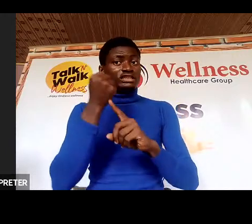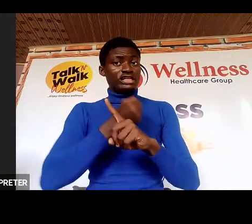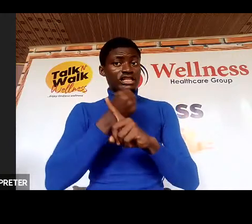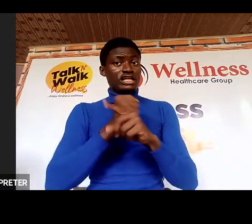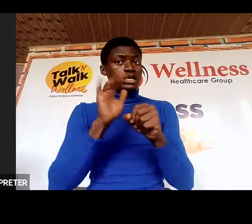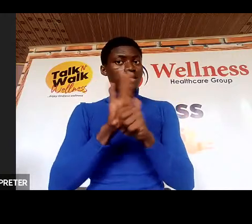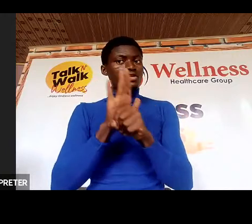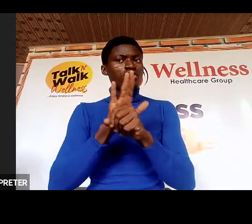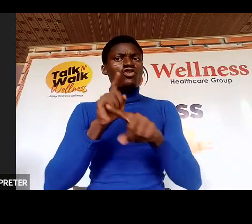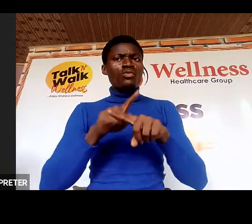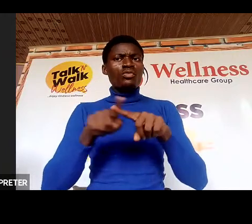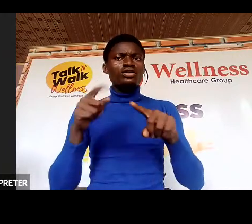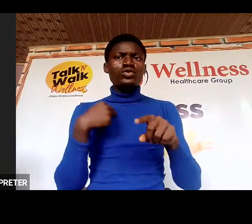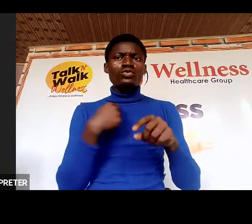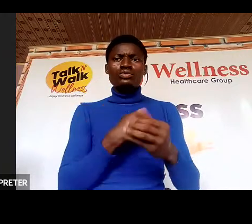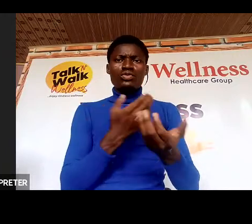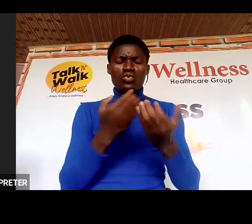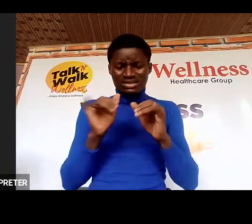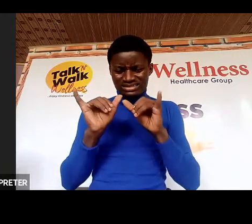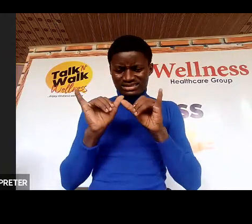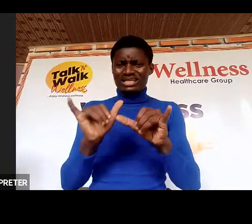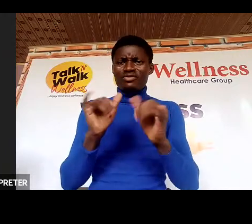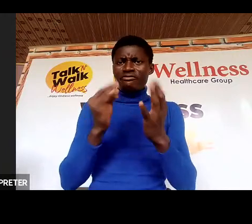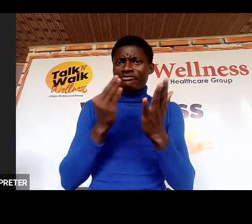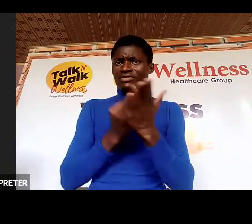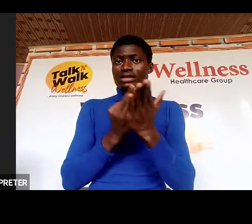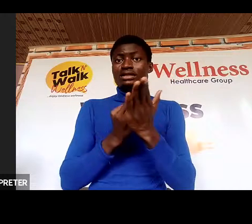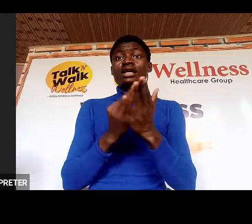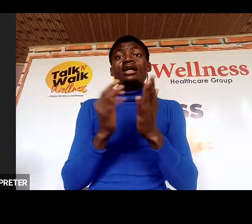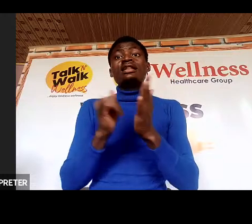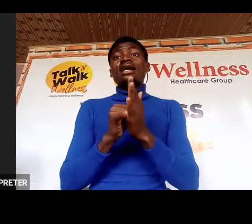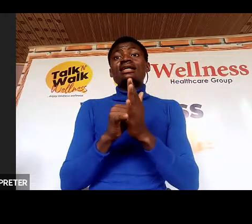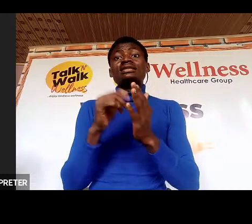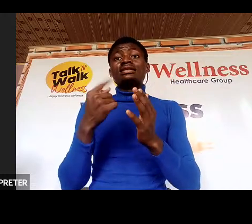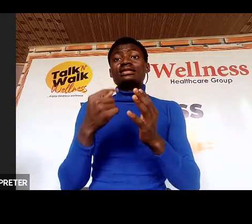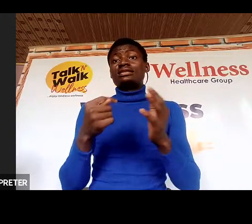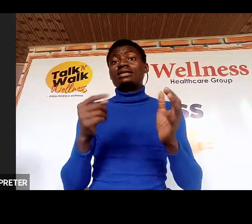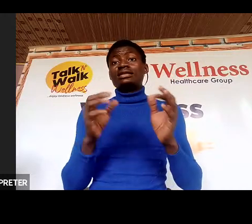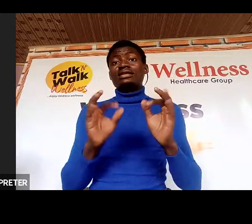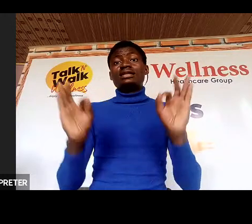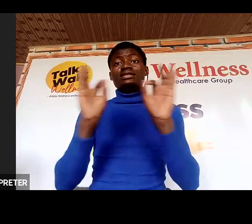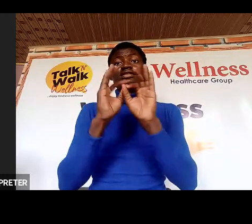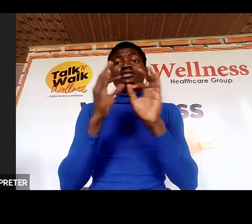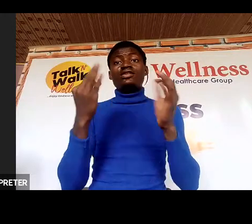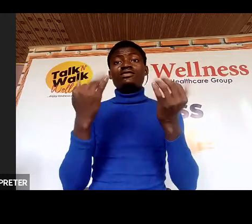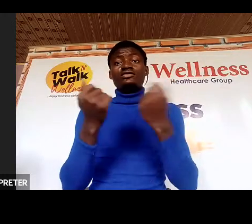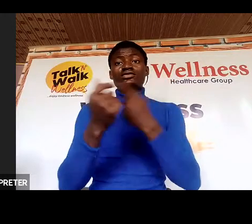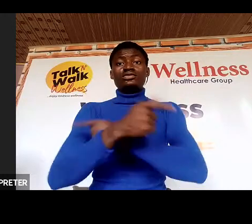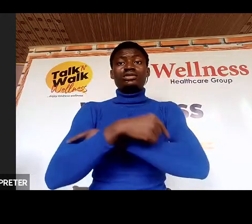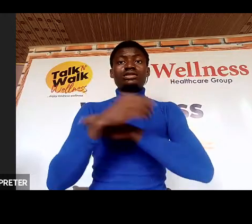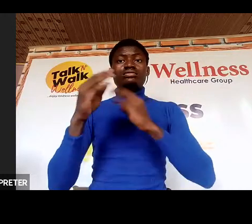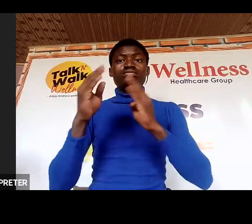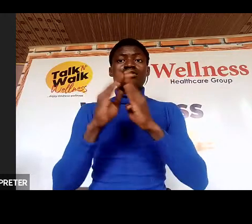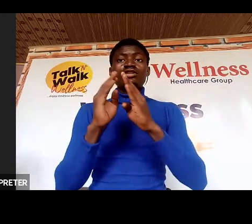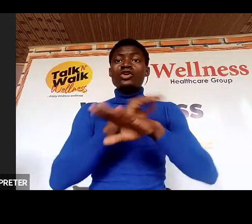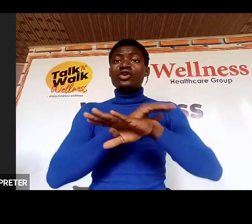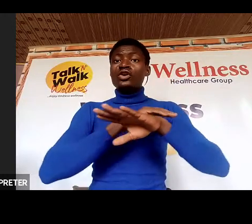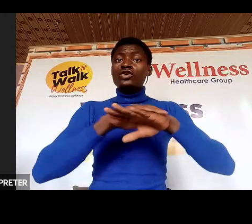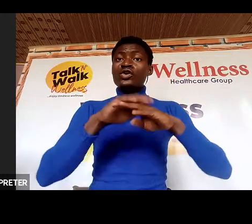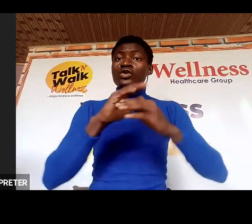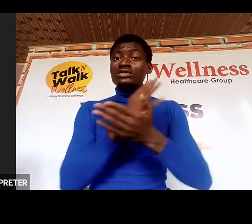today's broadcast. Don't spend all. I want to say thank you to everyone. I want to thank you, Mr. Joshua. Thank you for interpreting